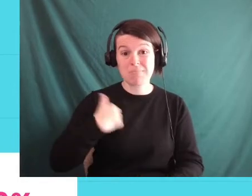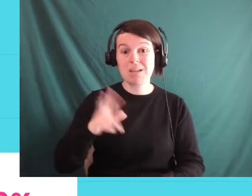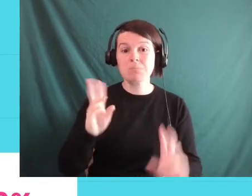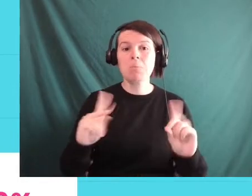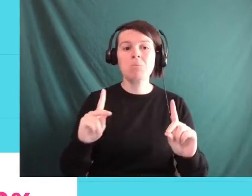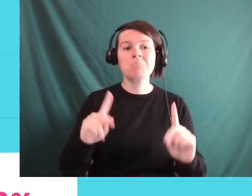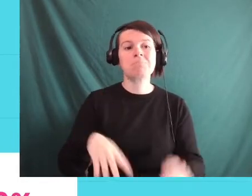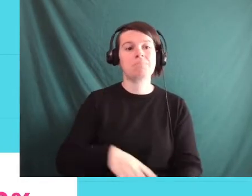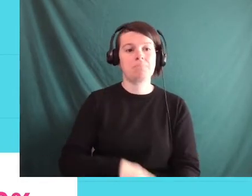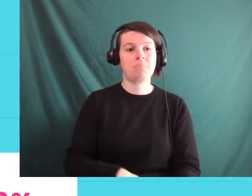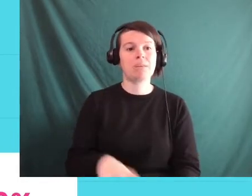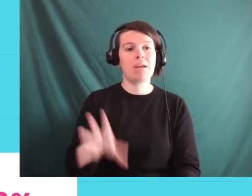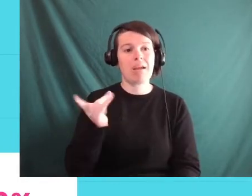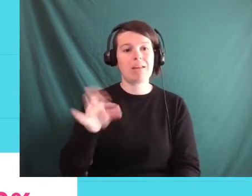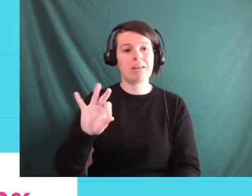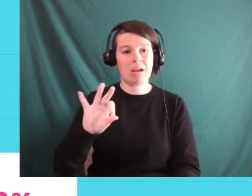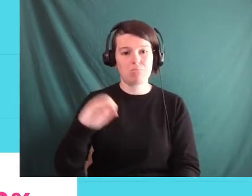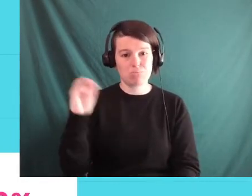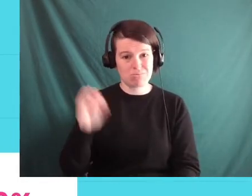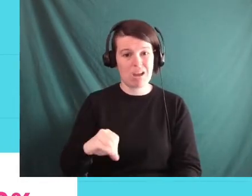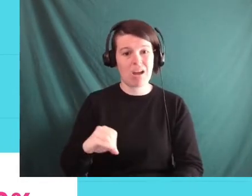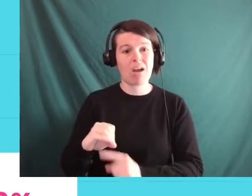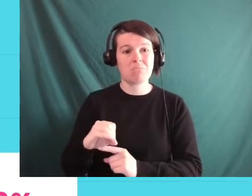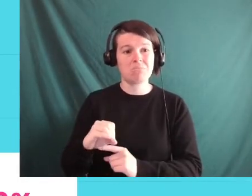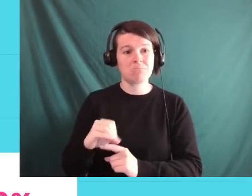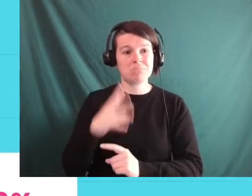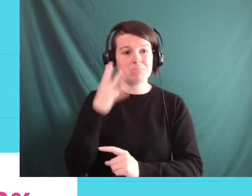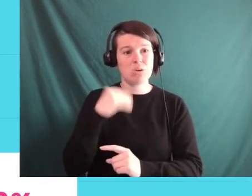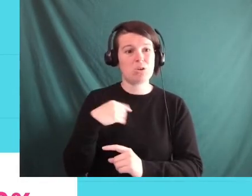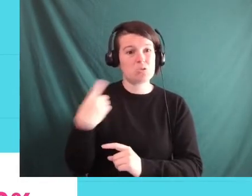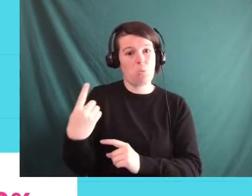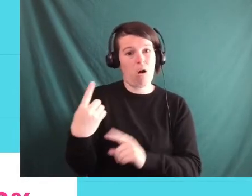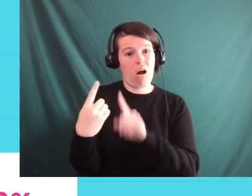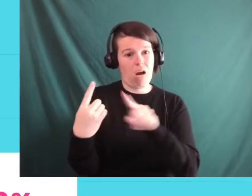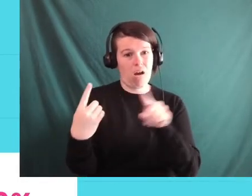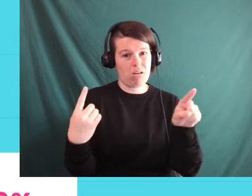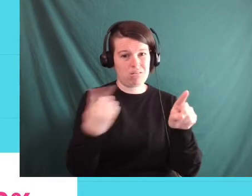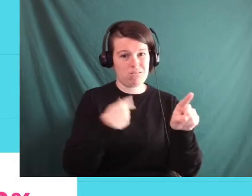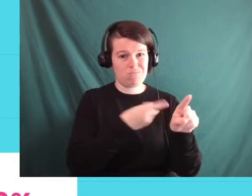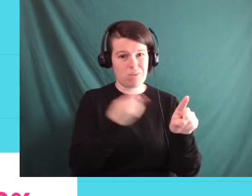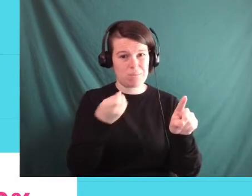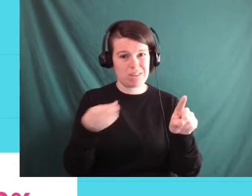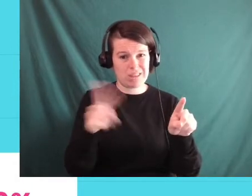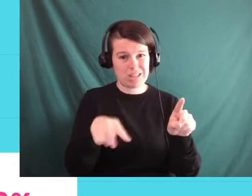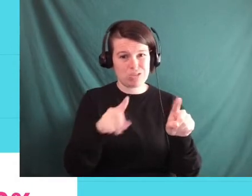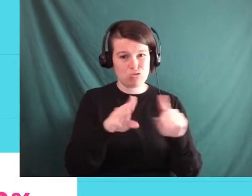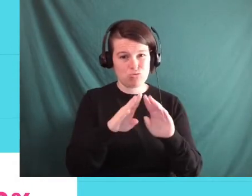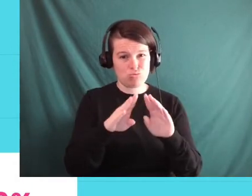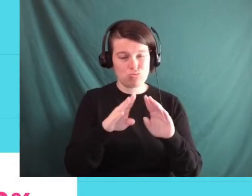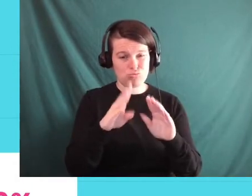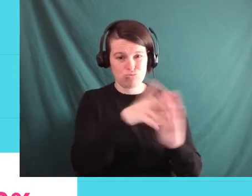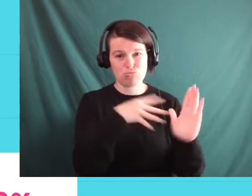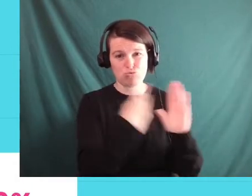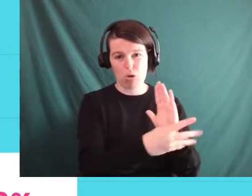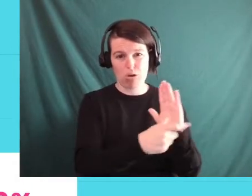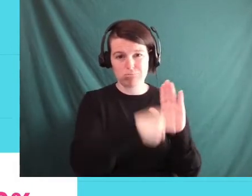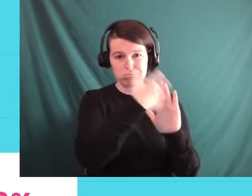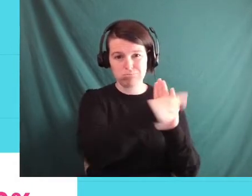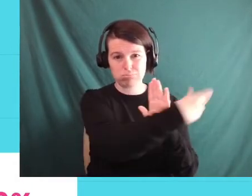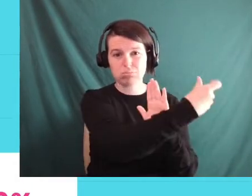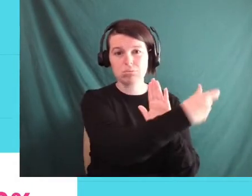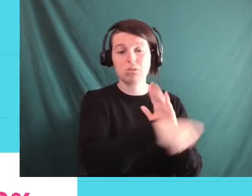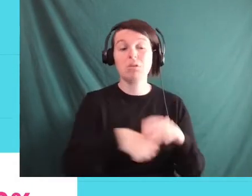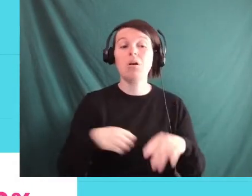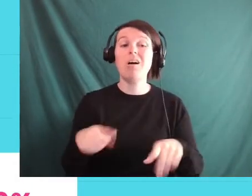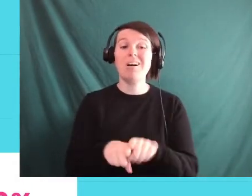people surveyed experienced at least one of the side effects on this chart. I also want to note that this data comes from